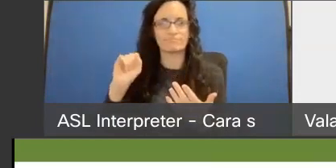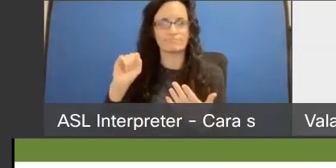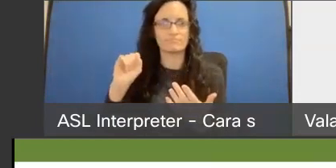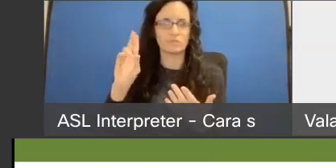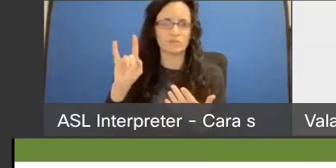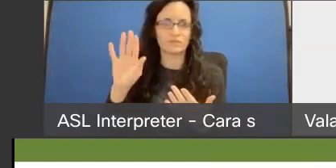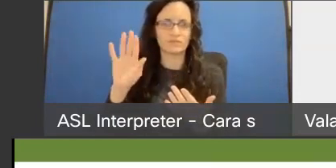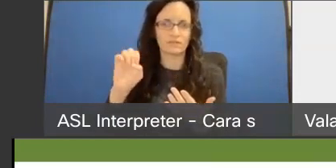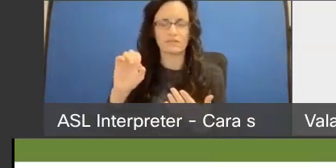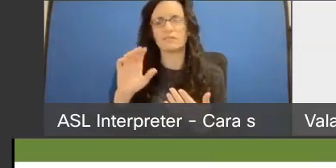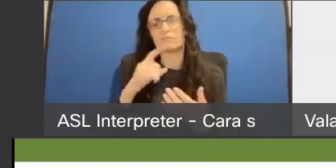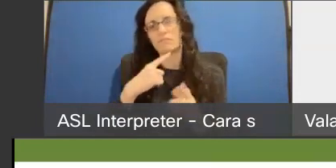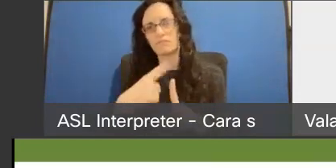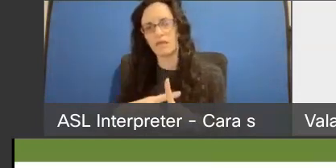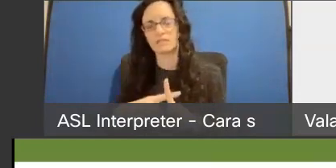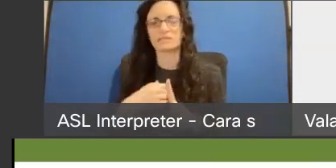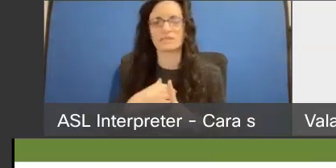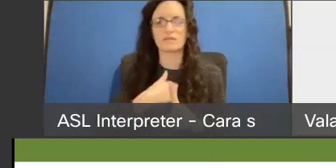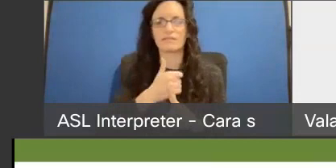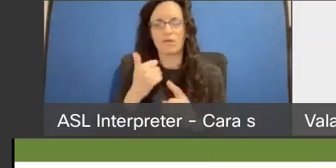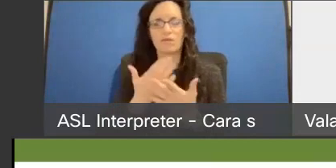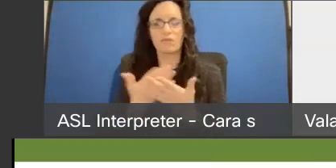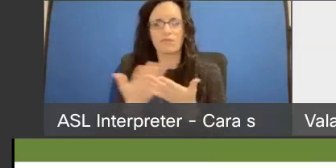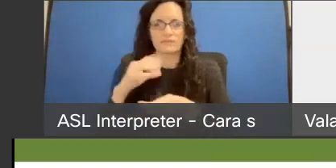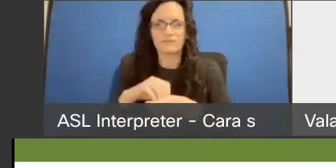usual clinical factors like depression, bipolar disorder,